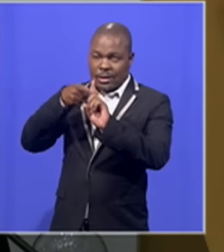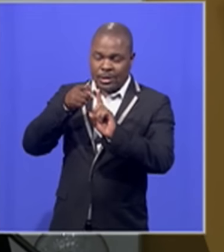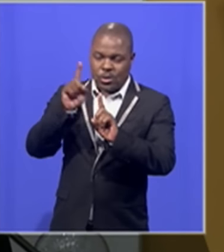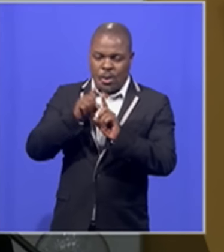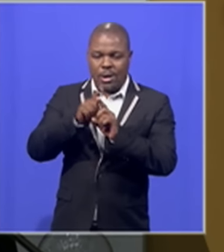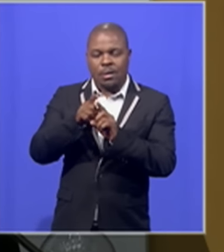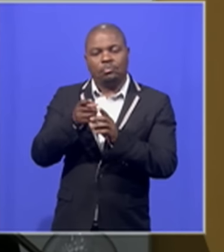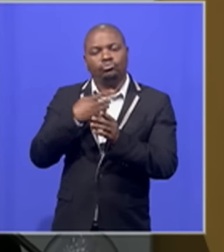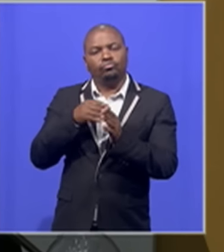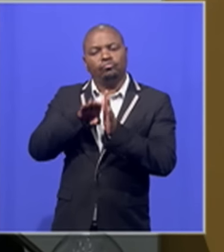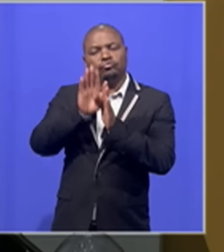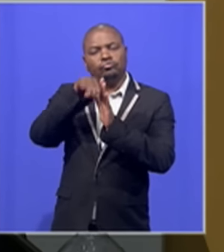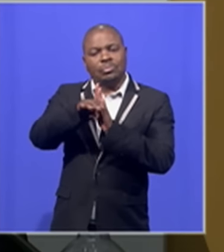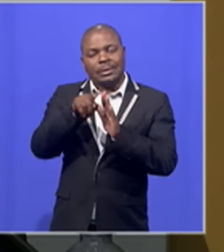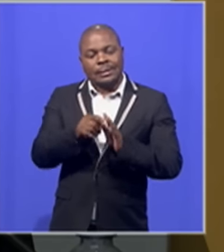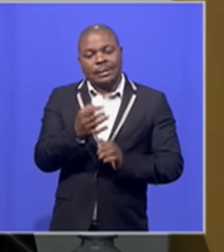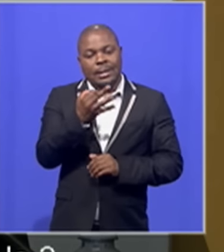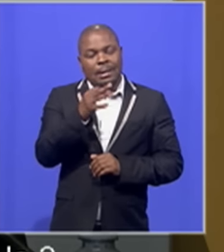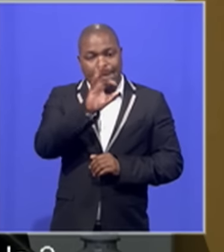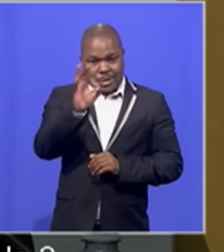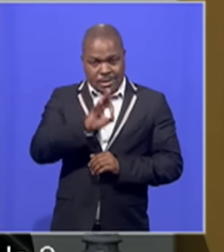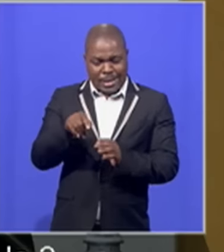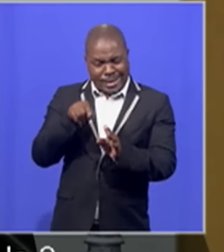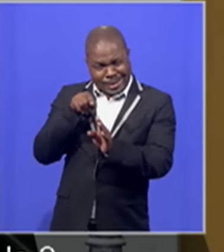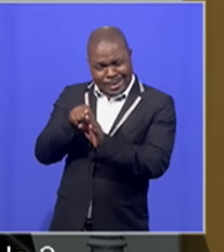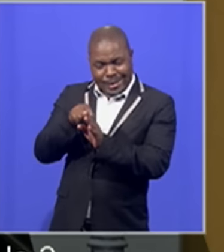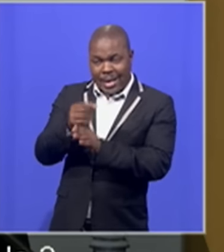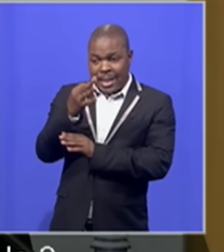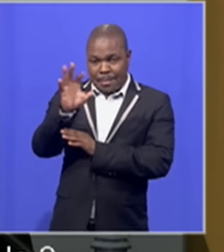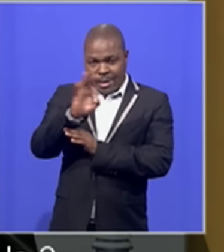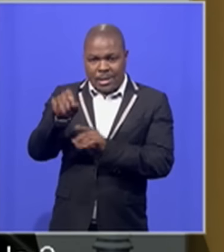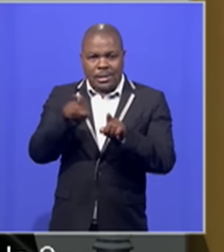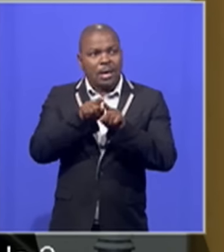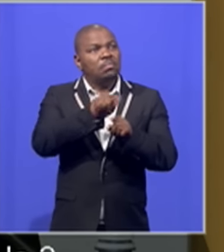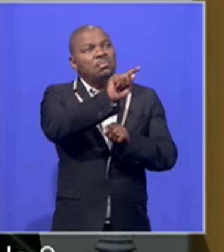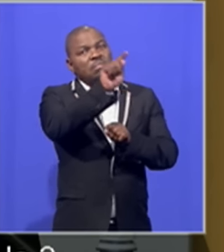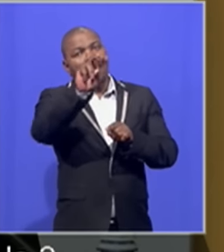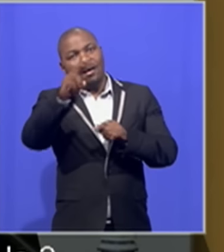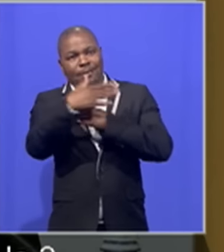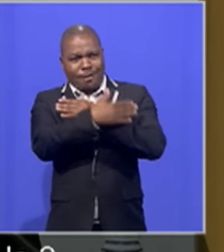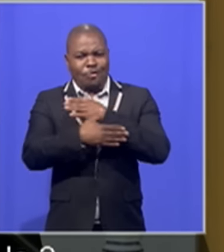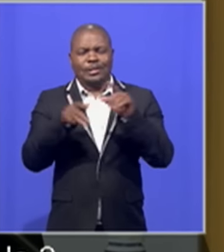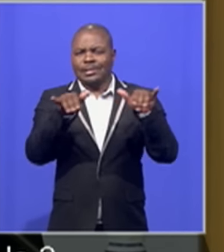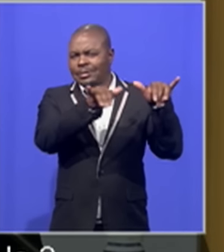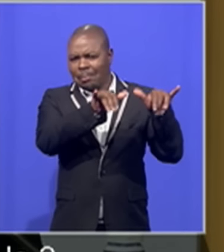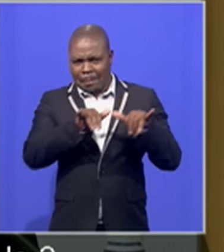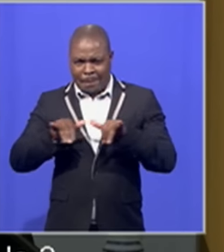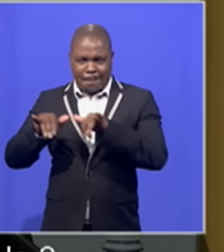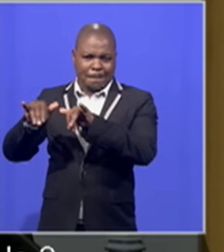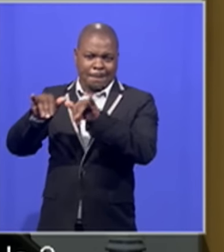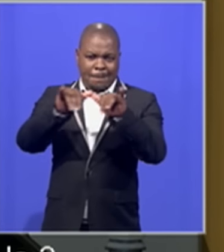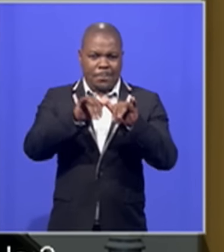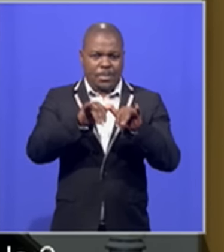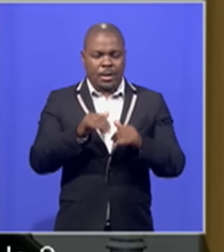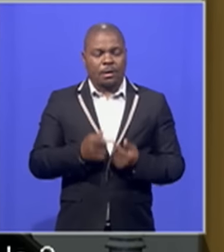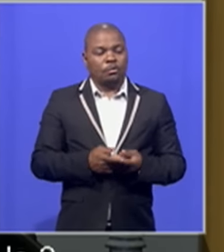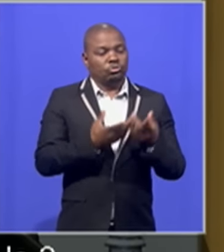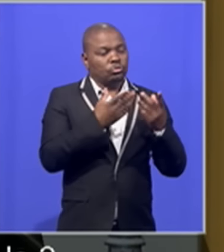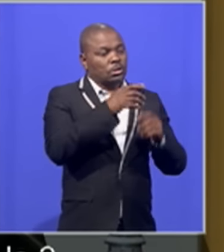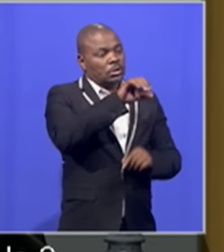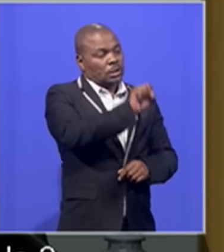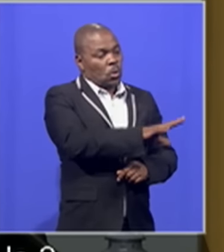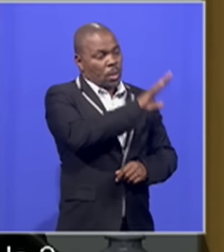3%, and 3% is in line with our peers. It is something that the Treasury and the